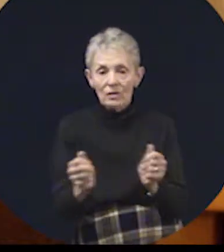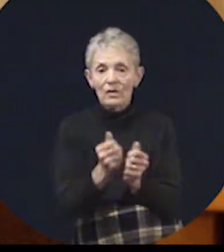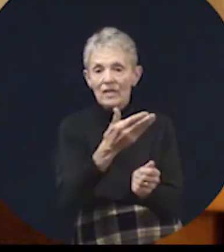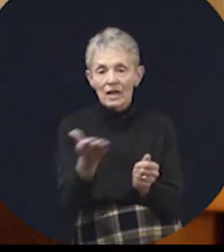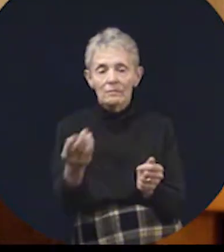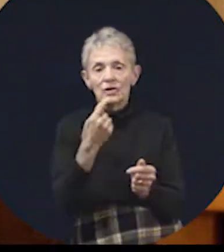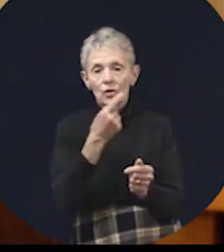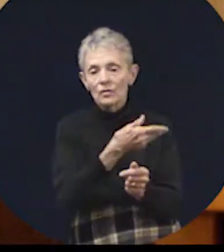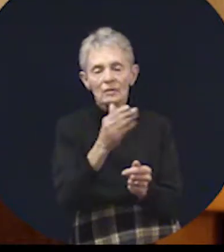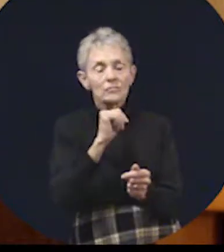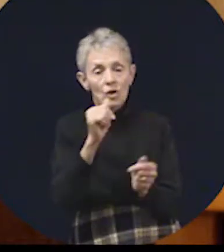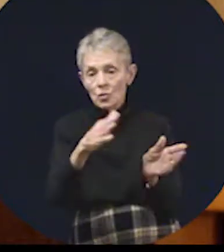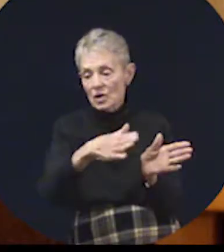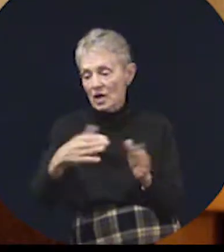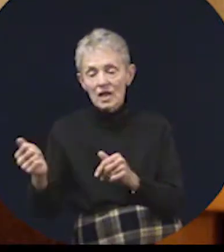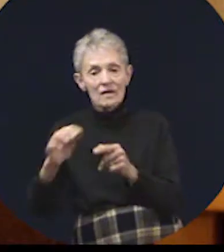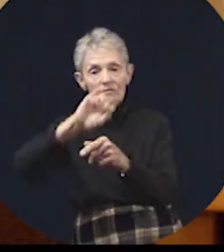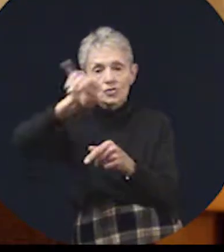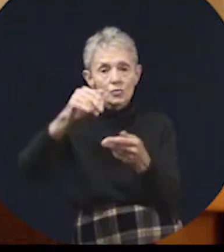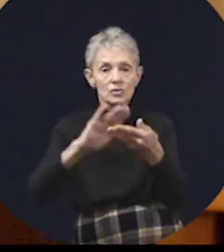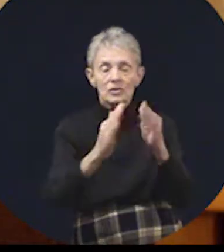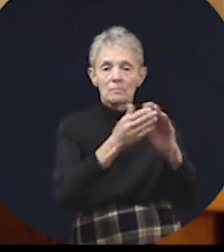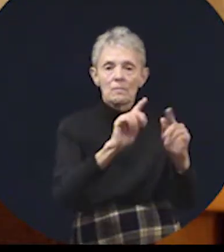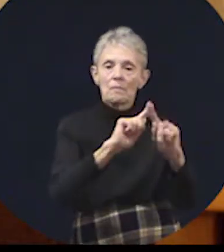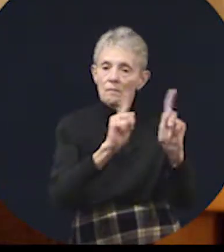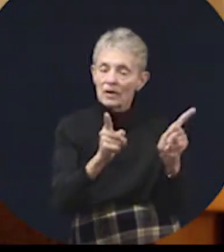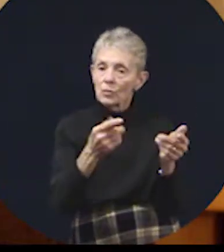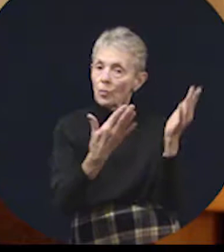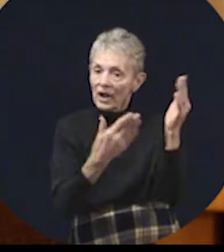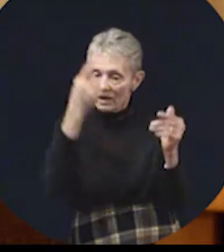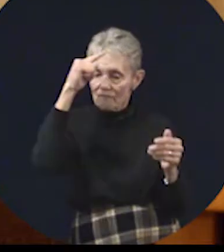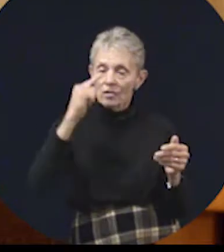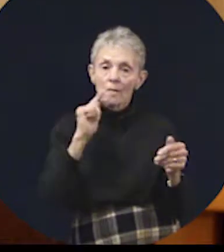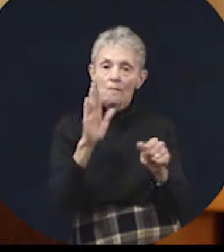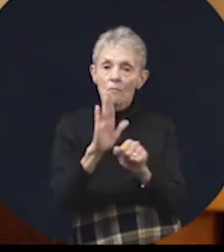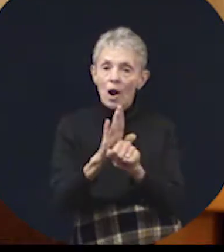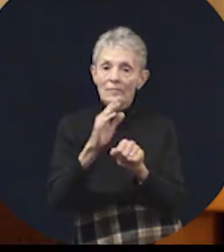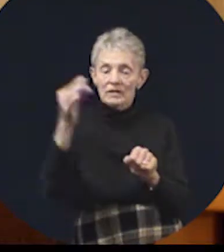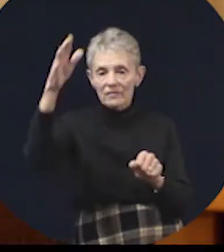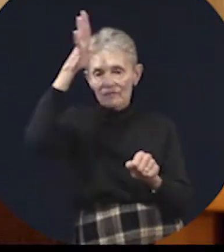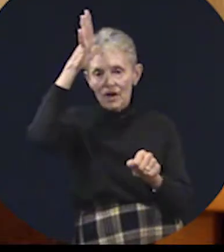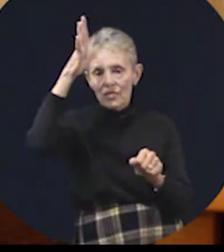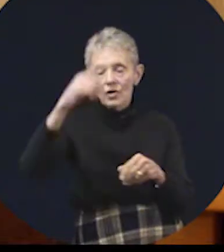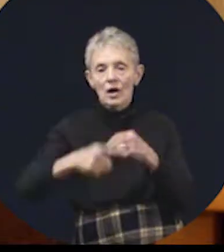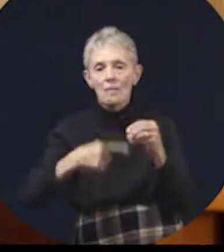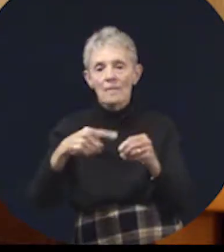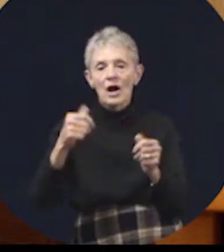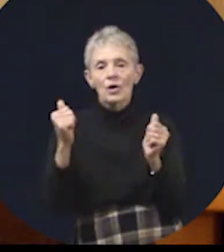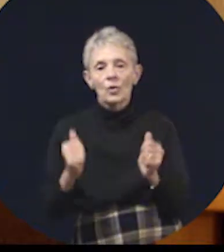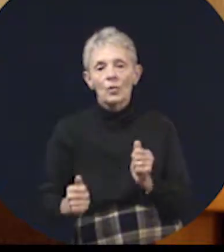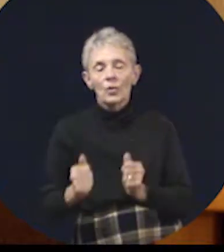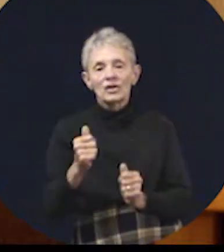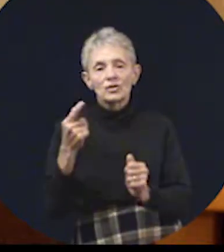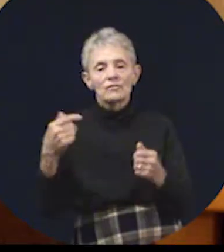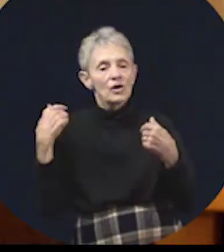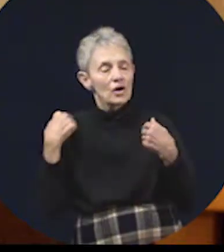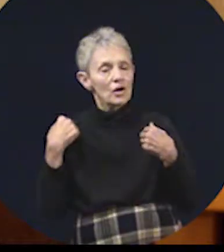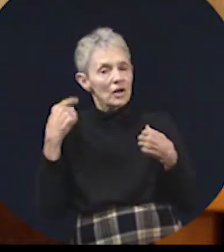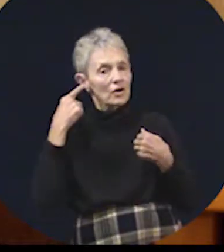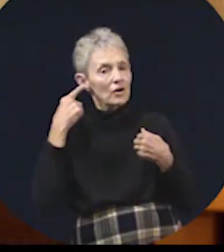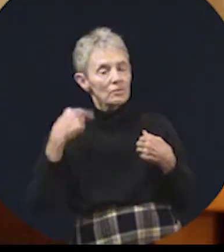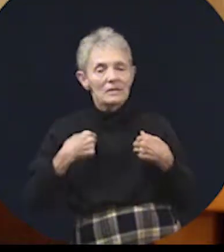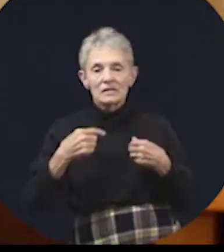from Jerusalem, but to wait for the promise of the Father, about which you have heard me speak. For John baptized with